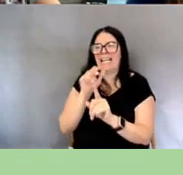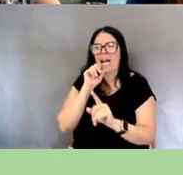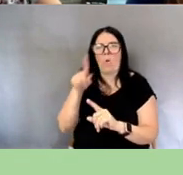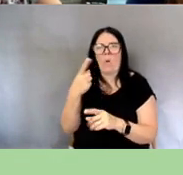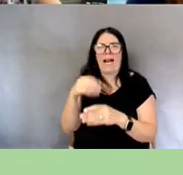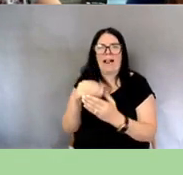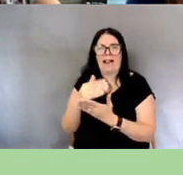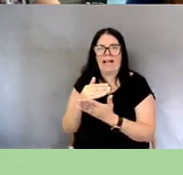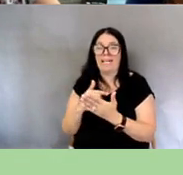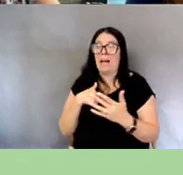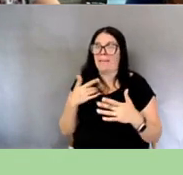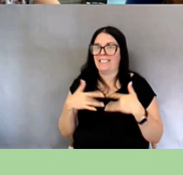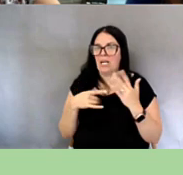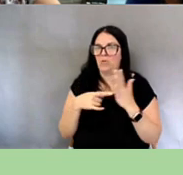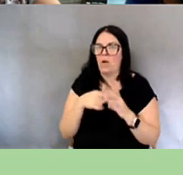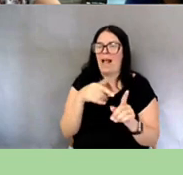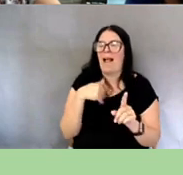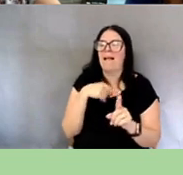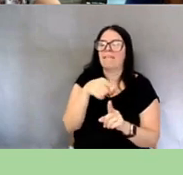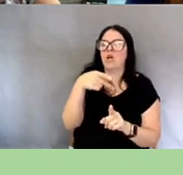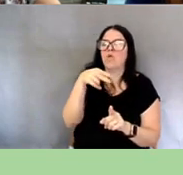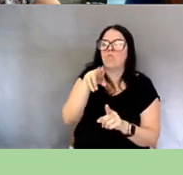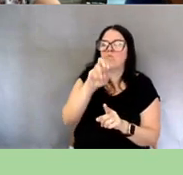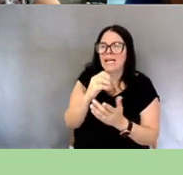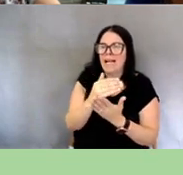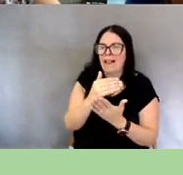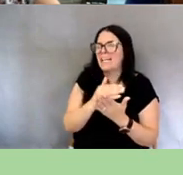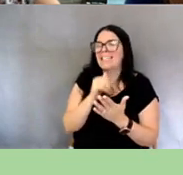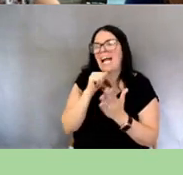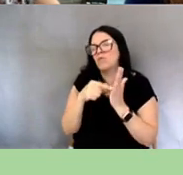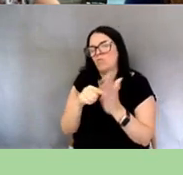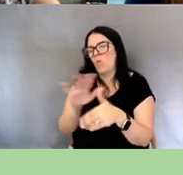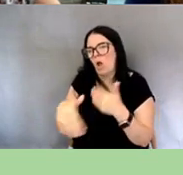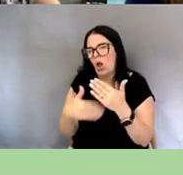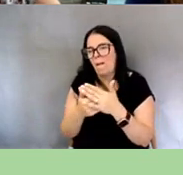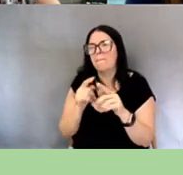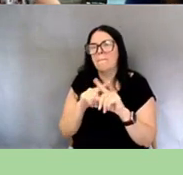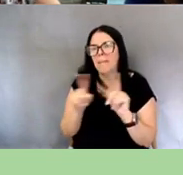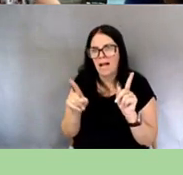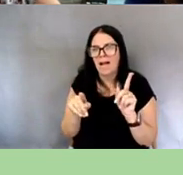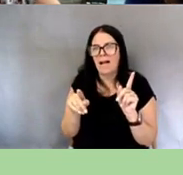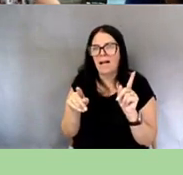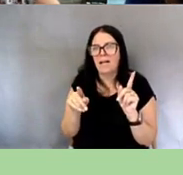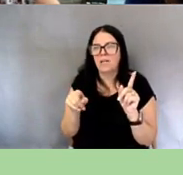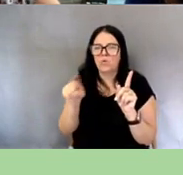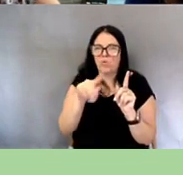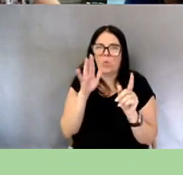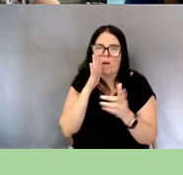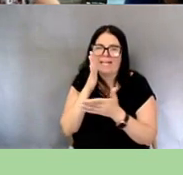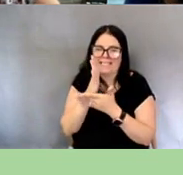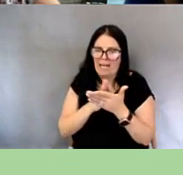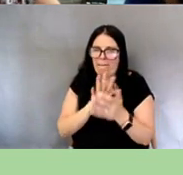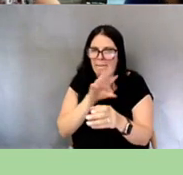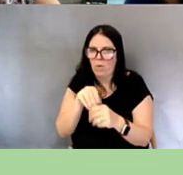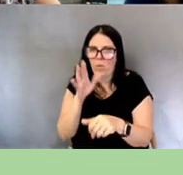to show you there's a pre-lesson section. I'm not going to show you the whole thing, but because you'll do some work